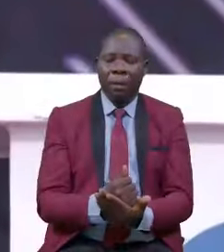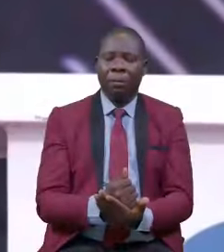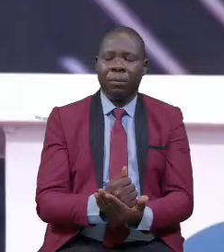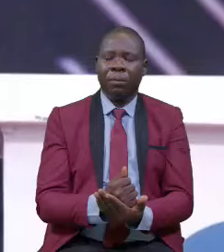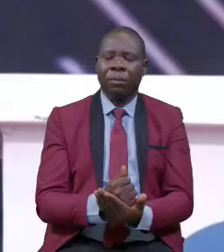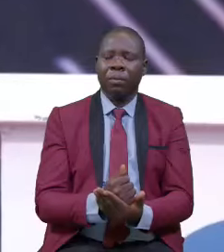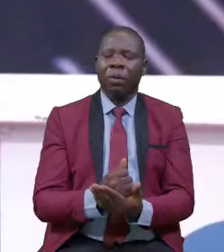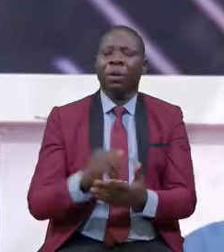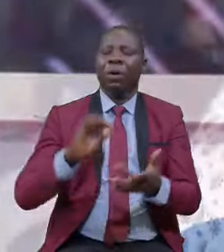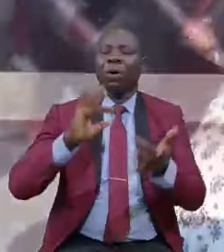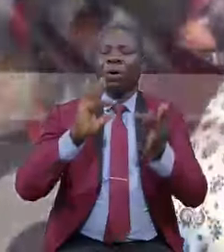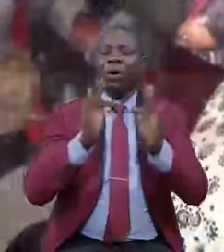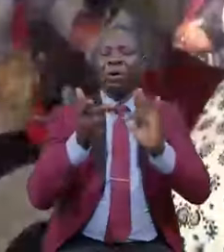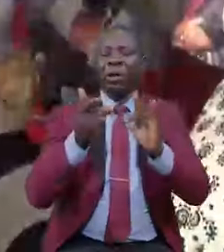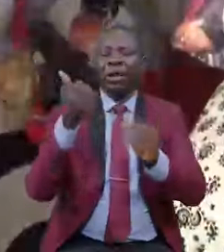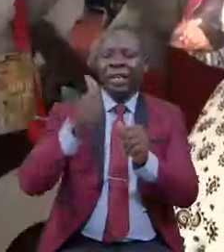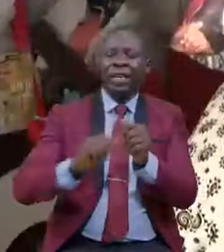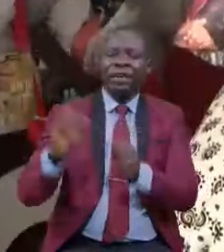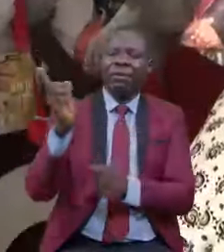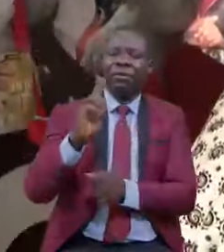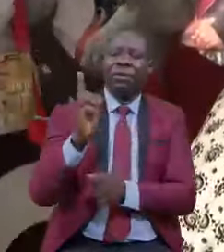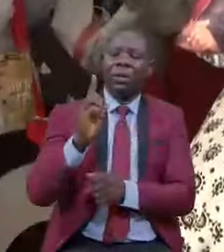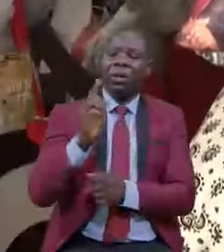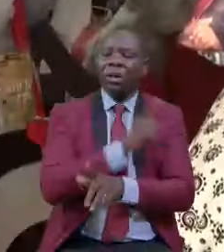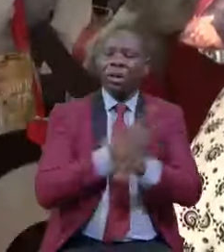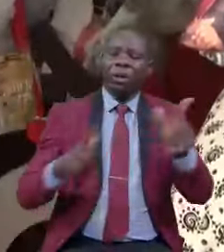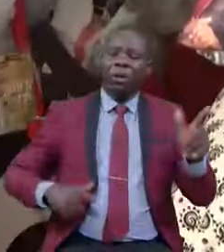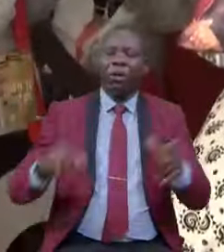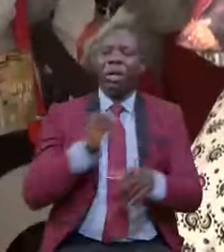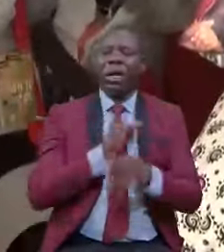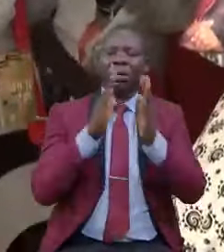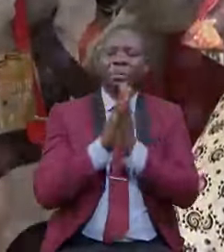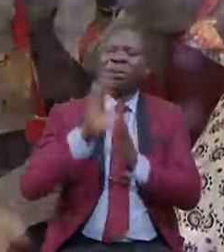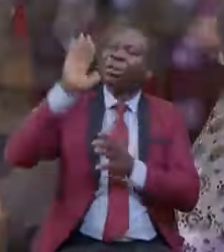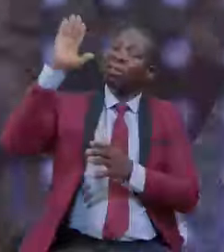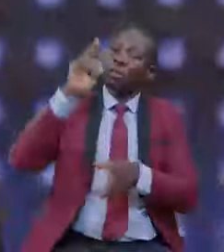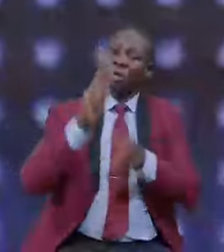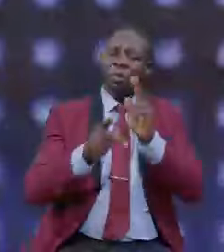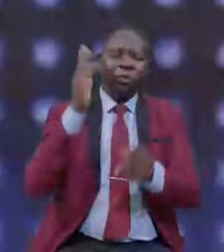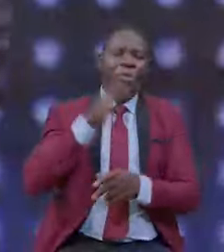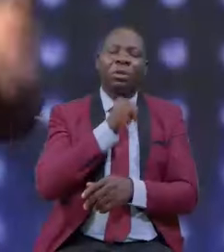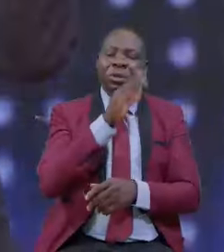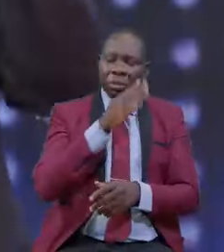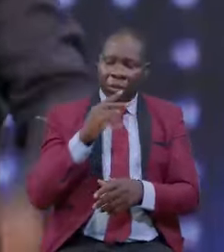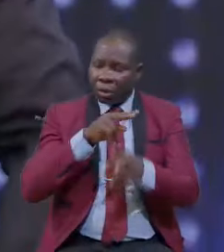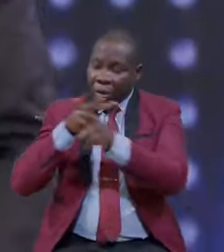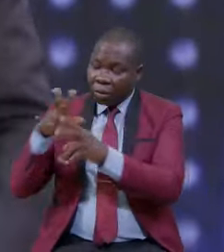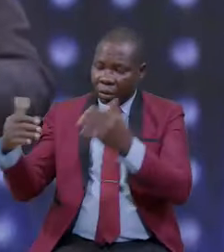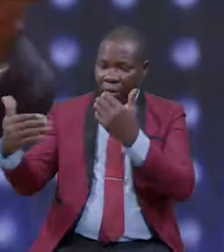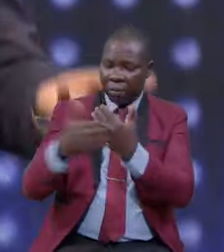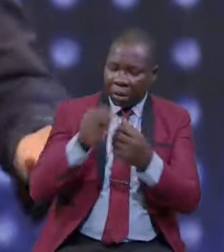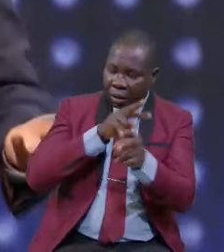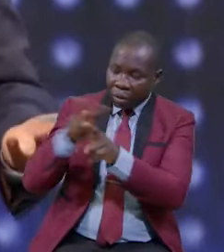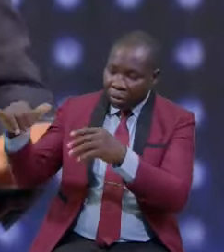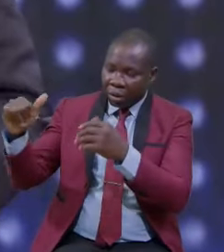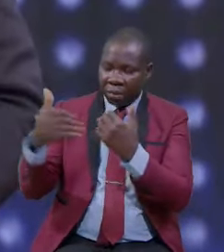Online, everywhere. Lord, I pray your people will not be looking back and looking back and looking